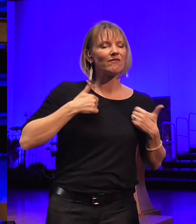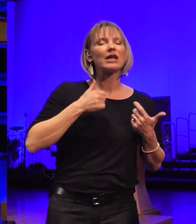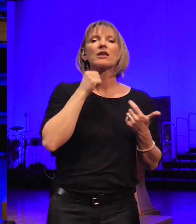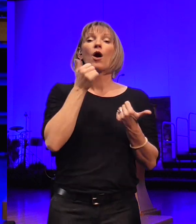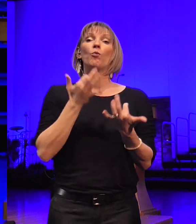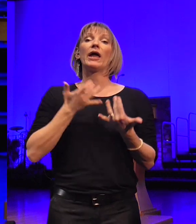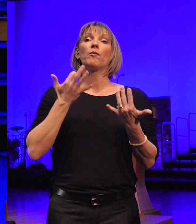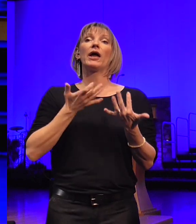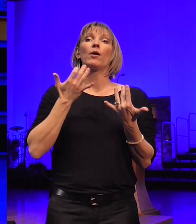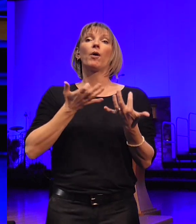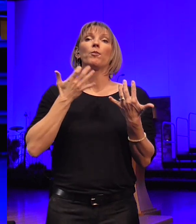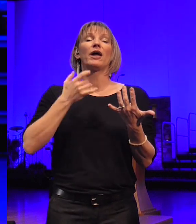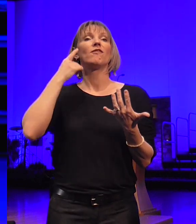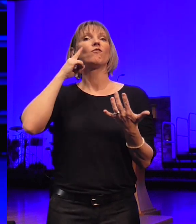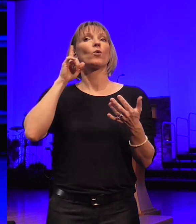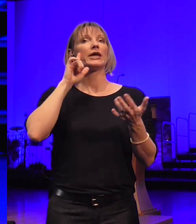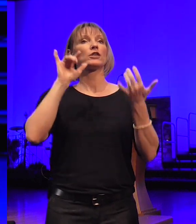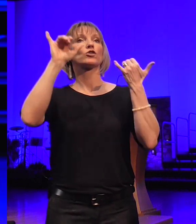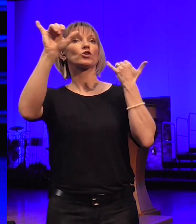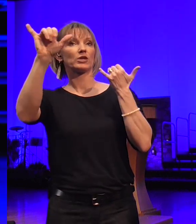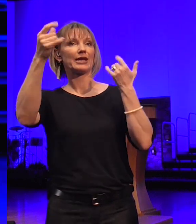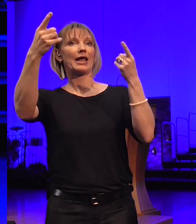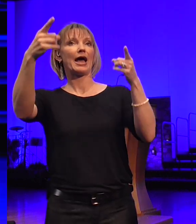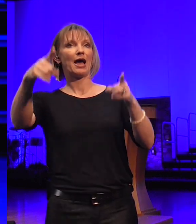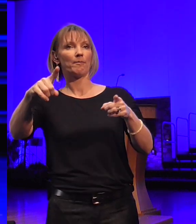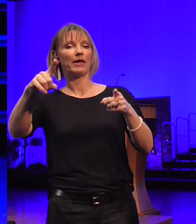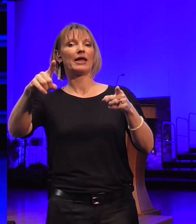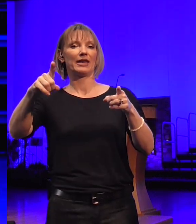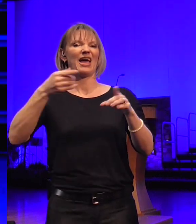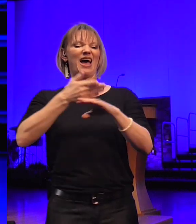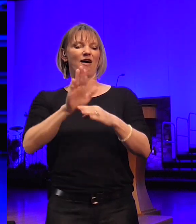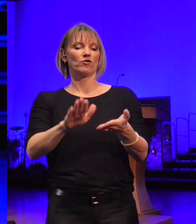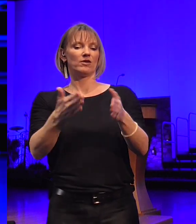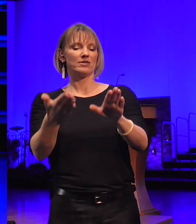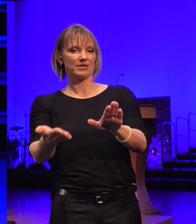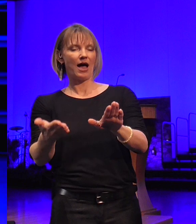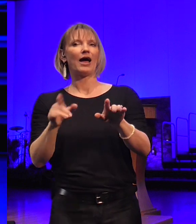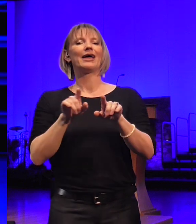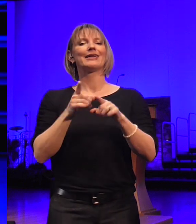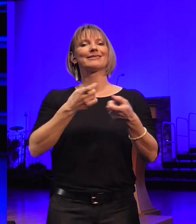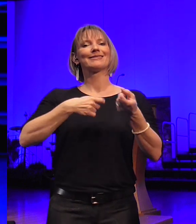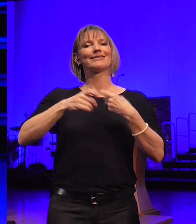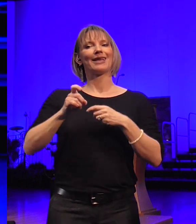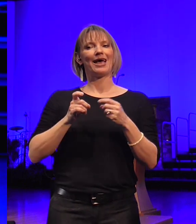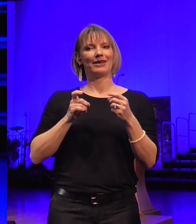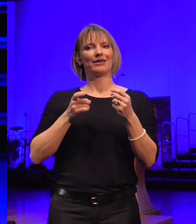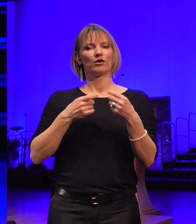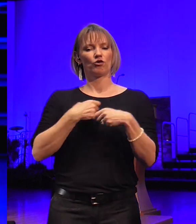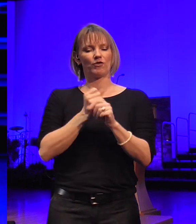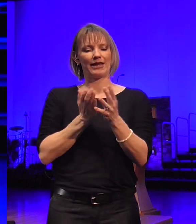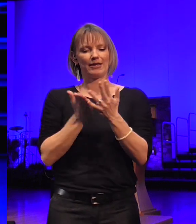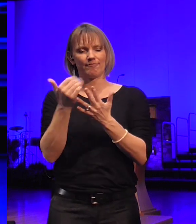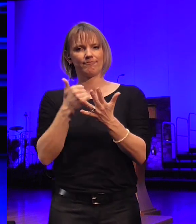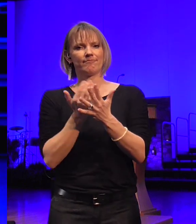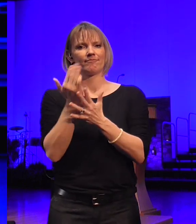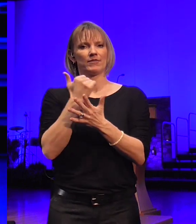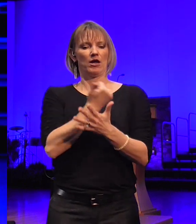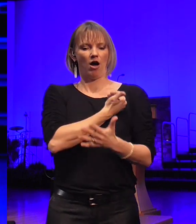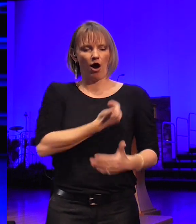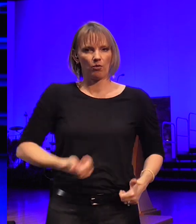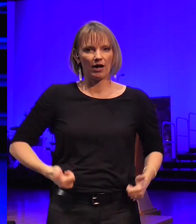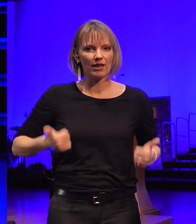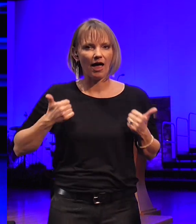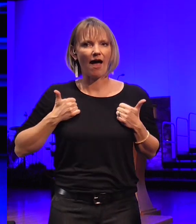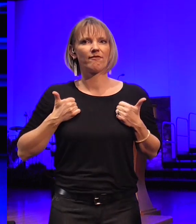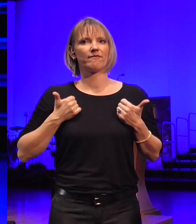waiting for eternity to happen in the afterlife, but to weave it into this life, the spiritual life,